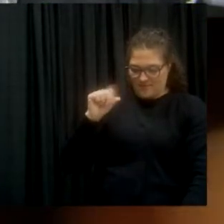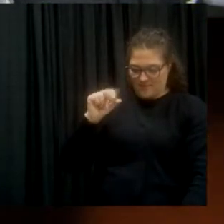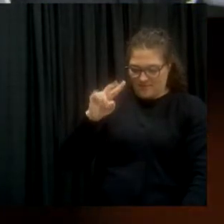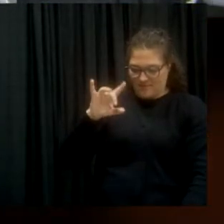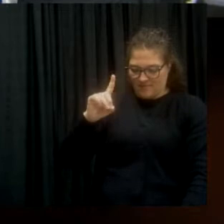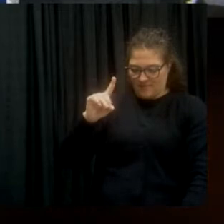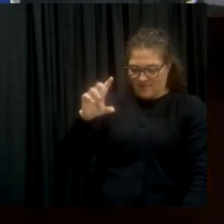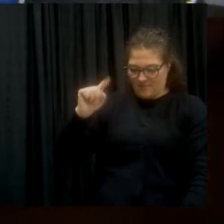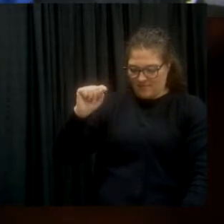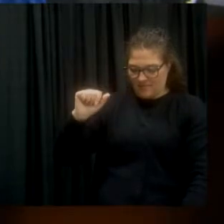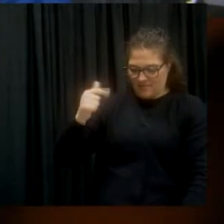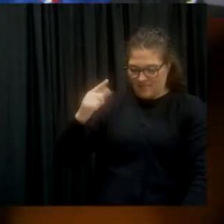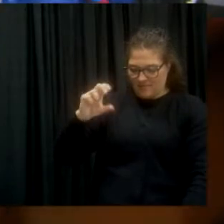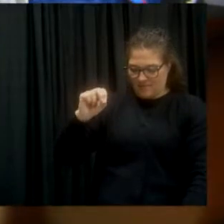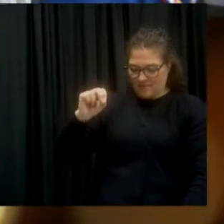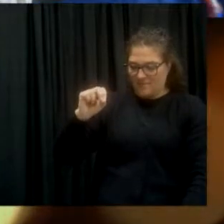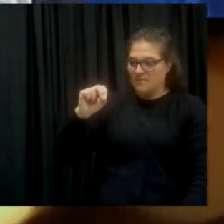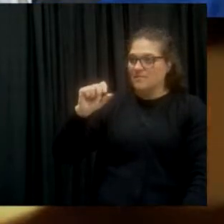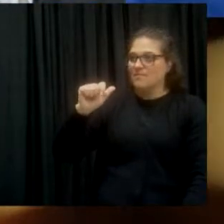David Tongaloa.